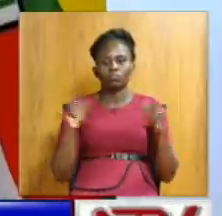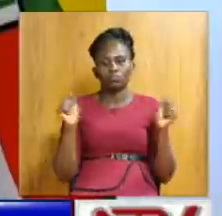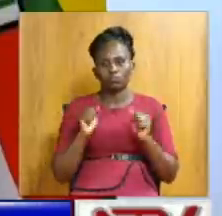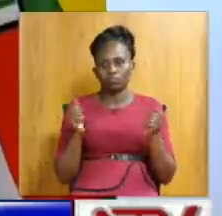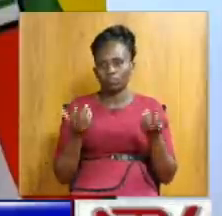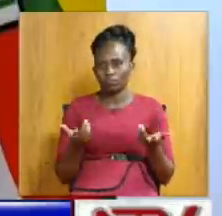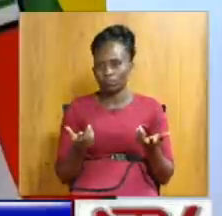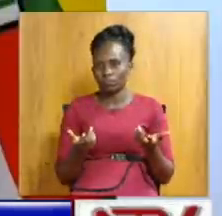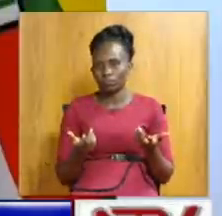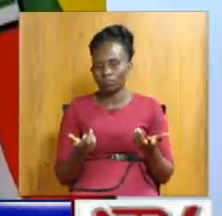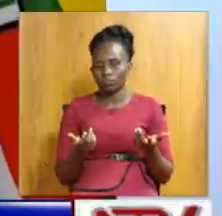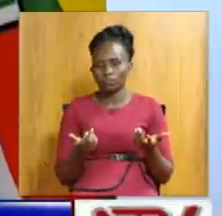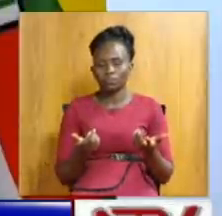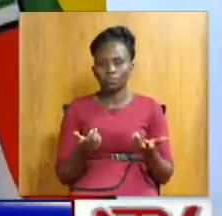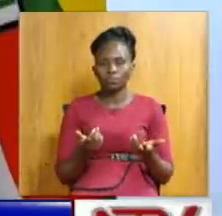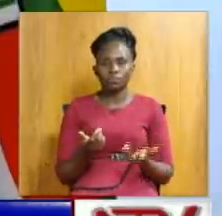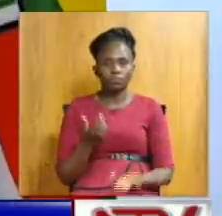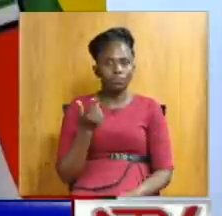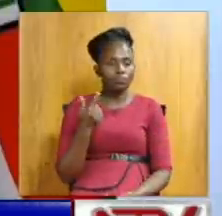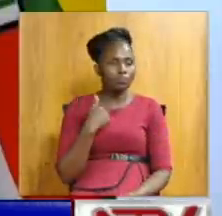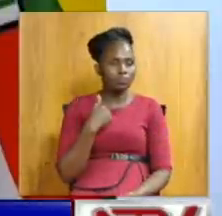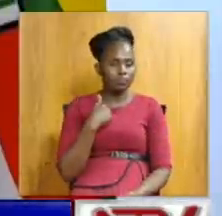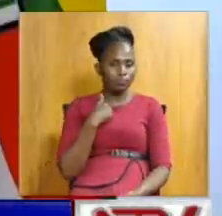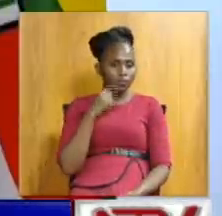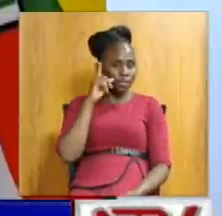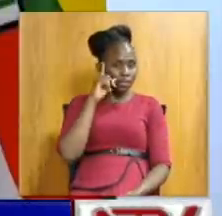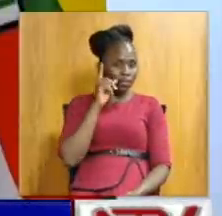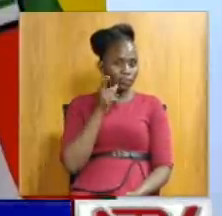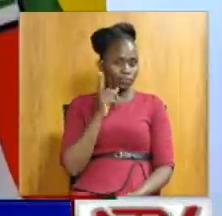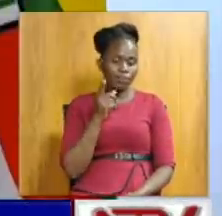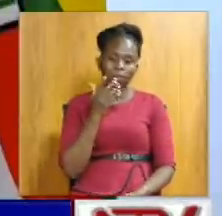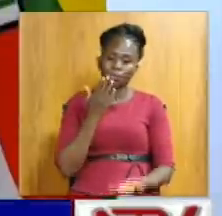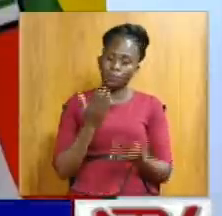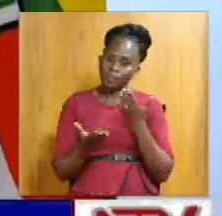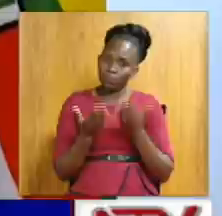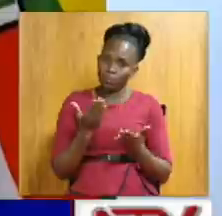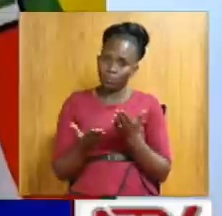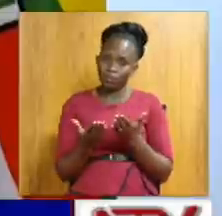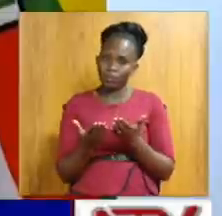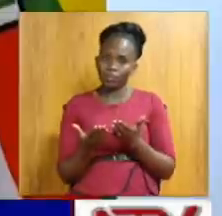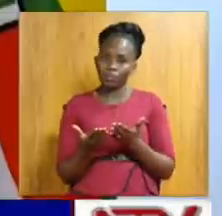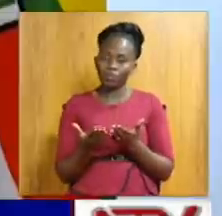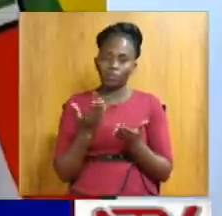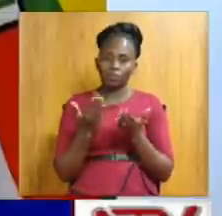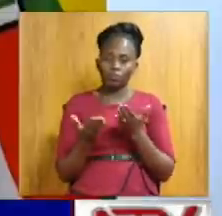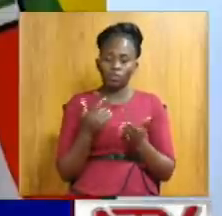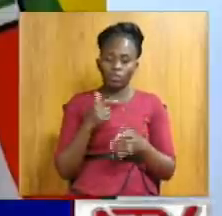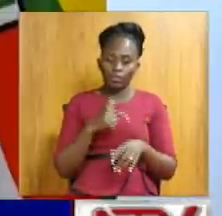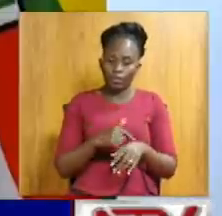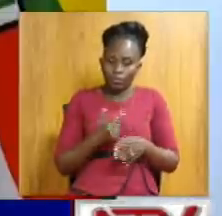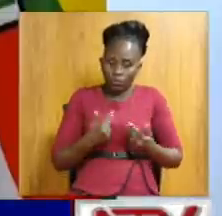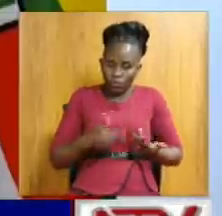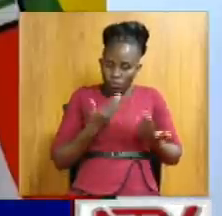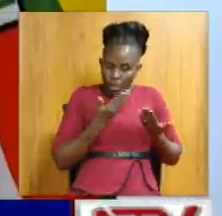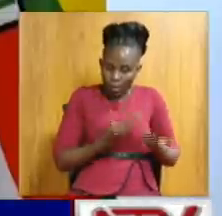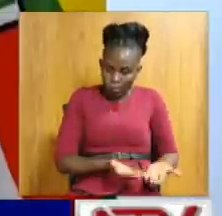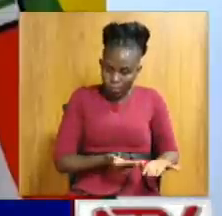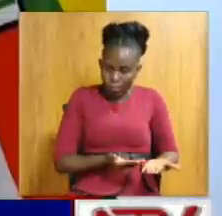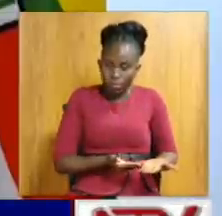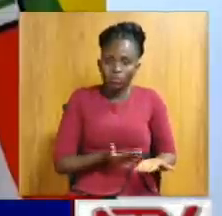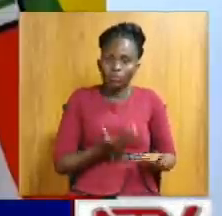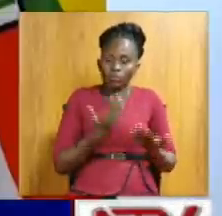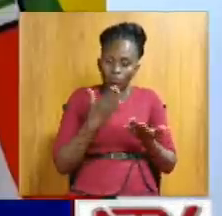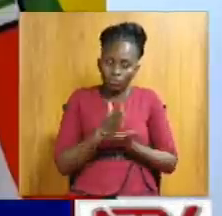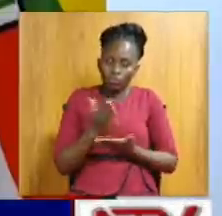It must be, that's why I'm thinking that it may be because of while here, even when they already have the